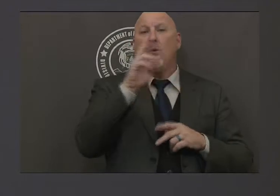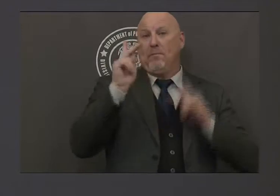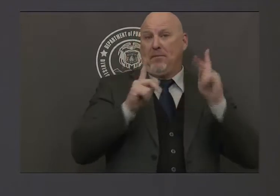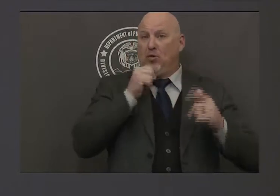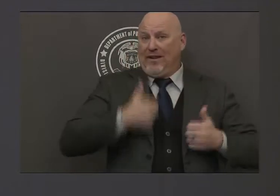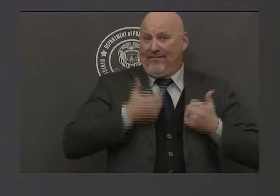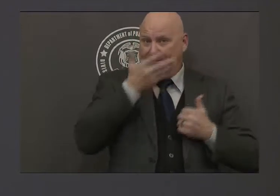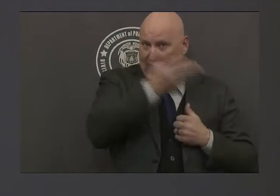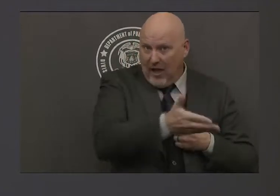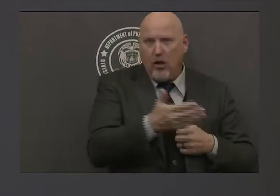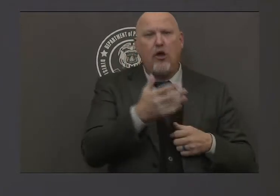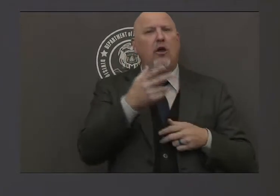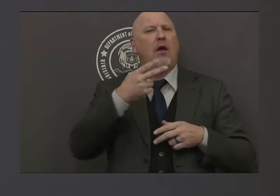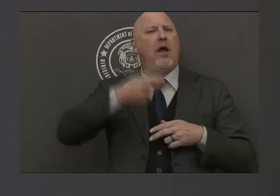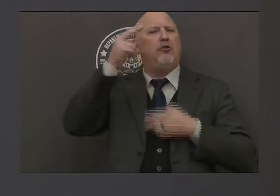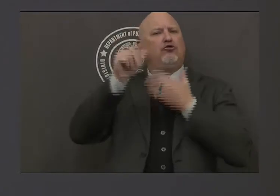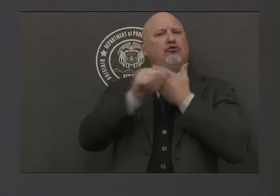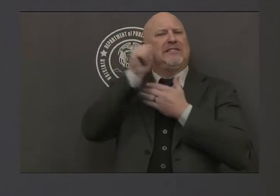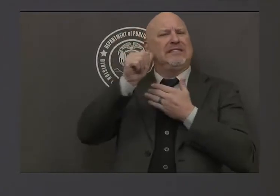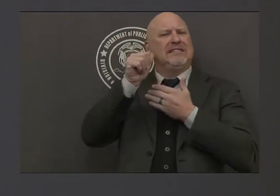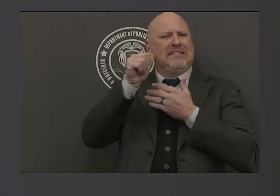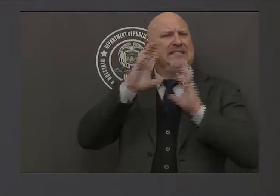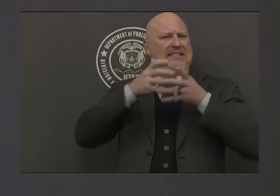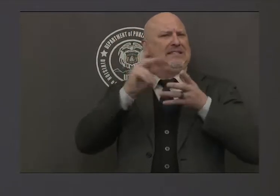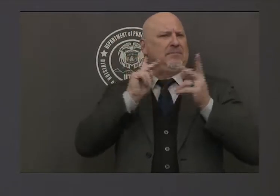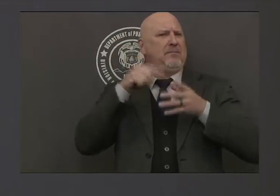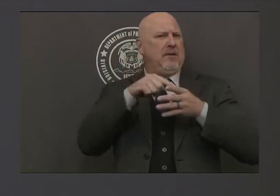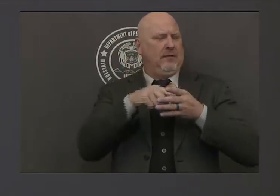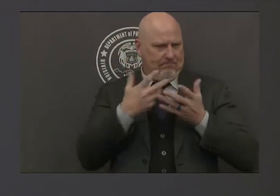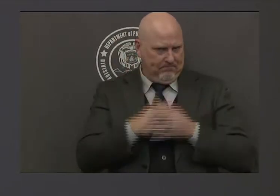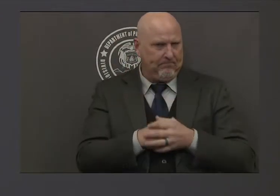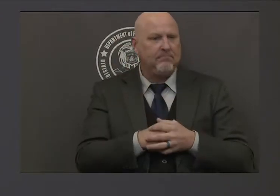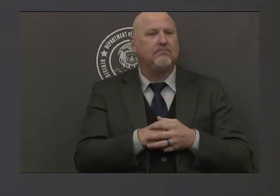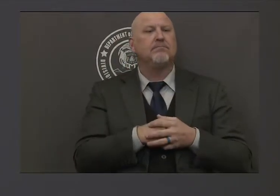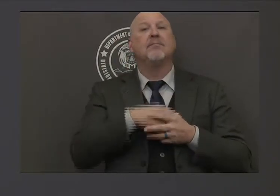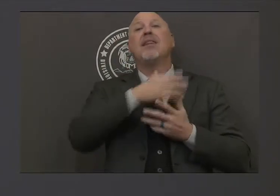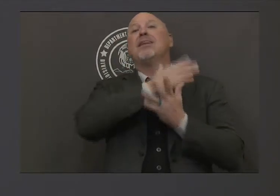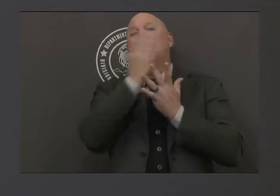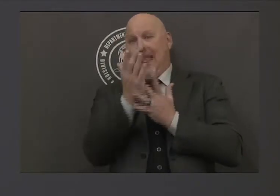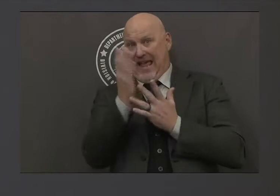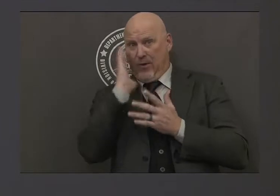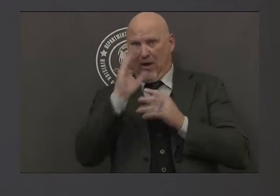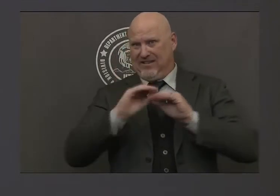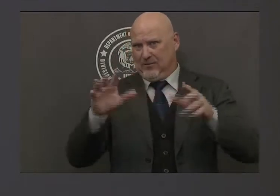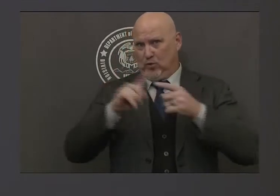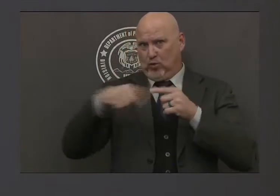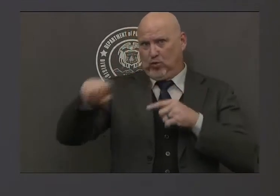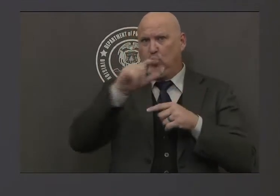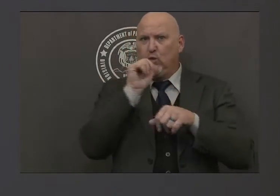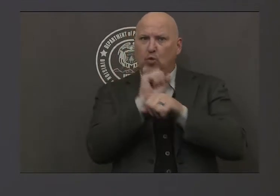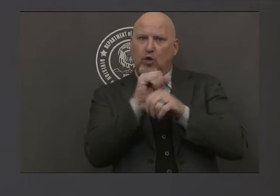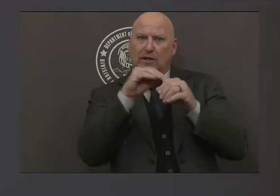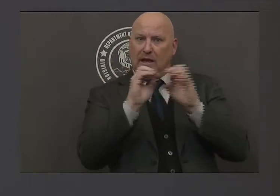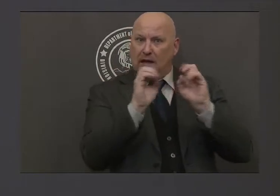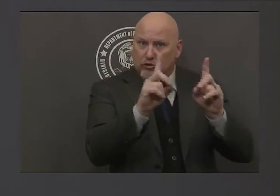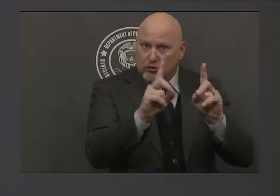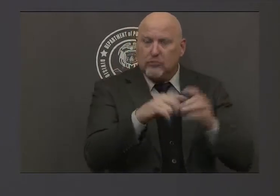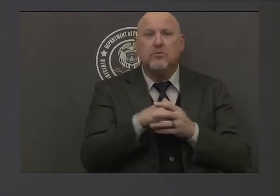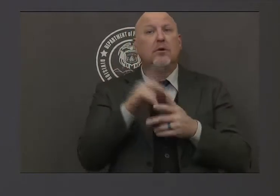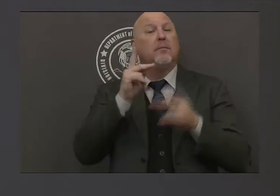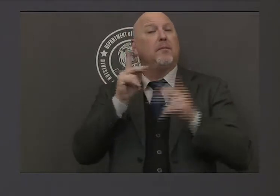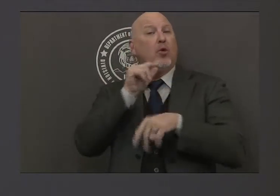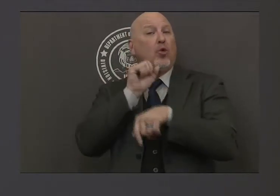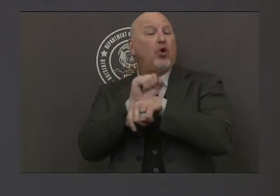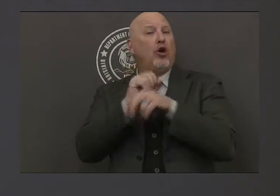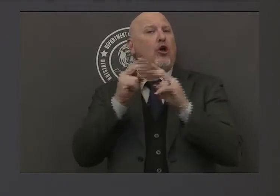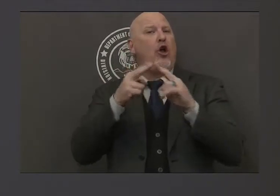high risk. And so these are very difficult decisions determining who gets what. We're very excited for the opportunity